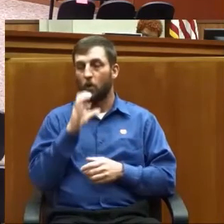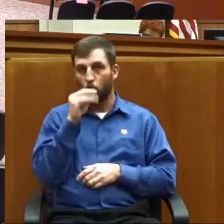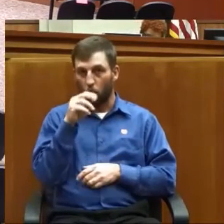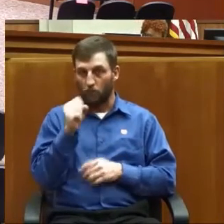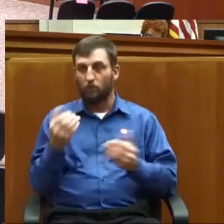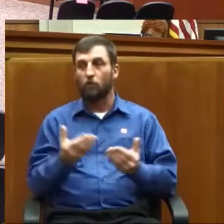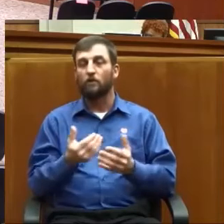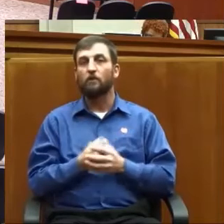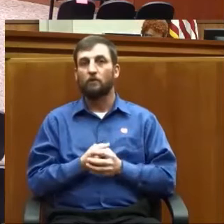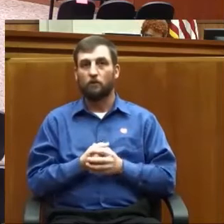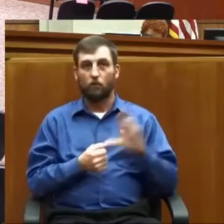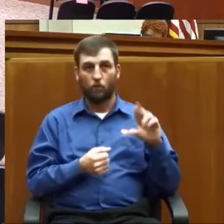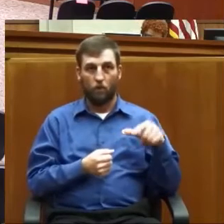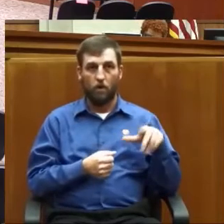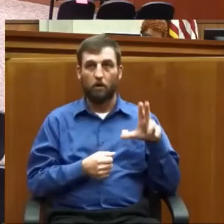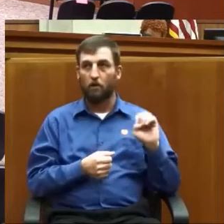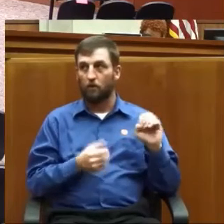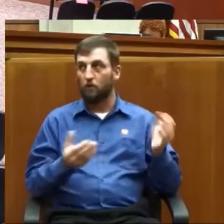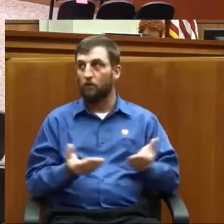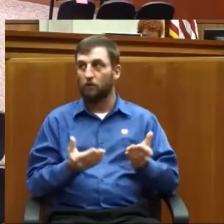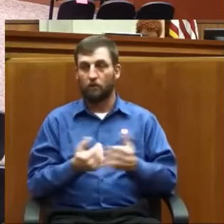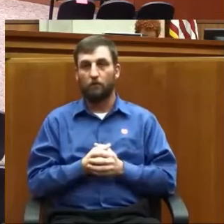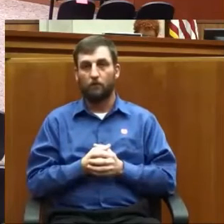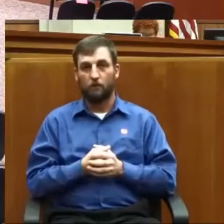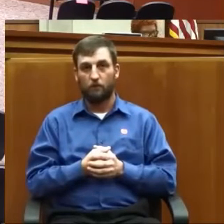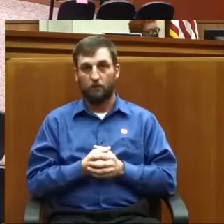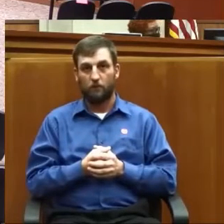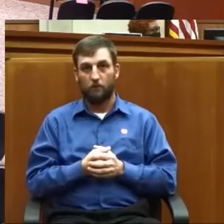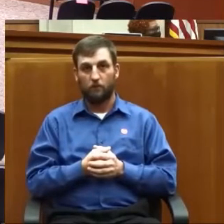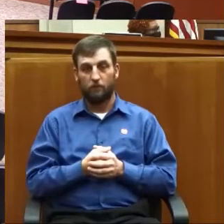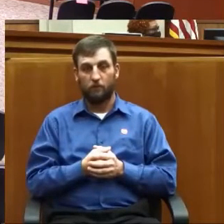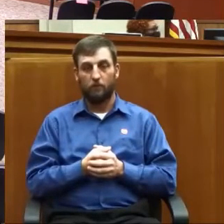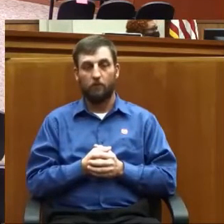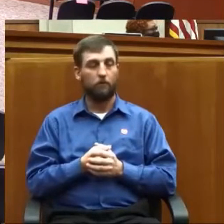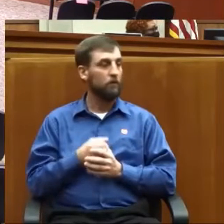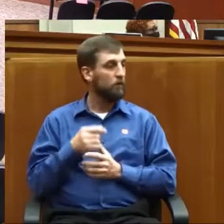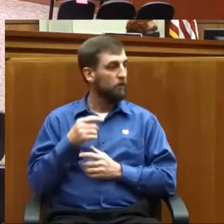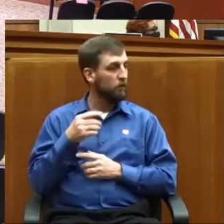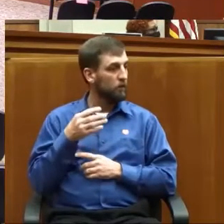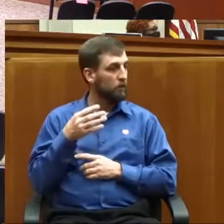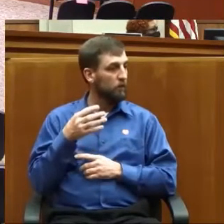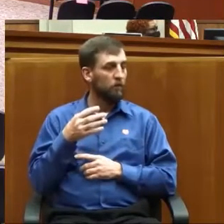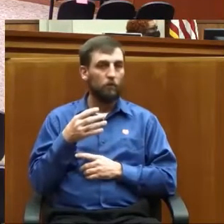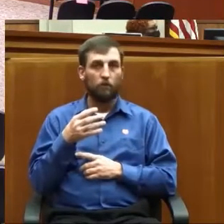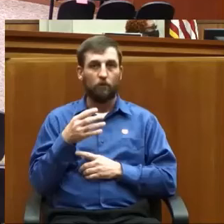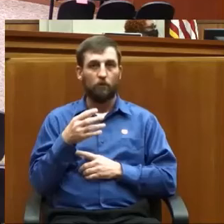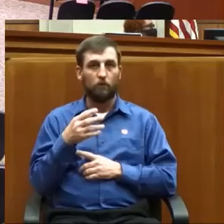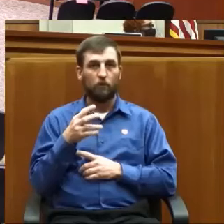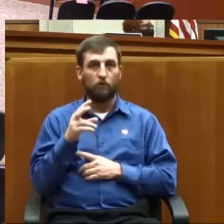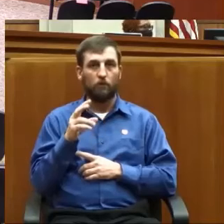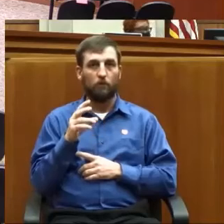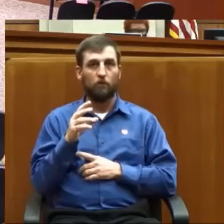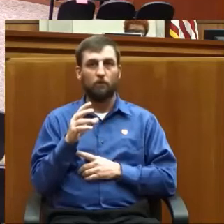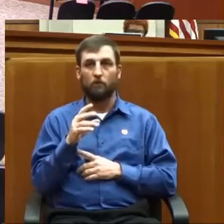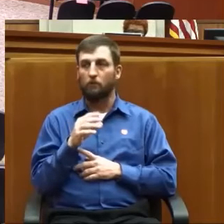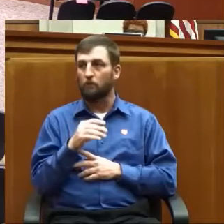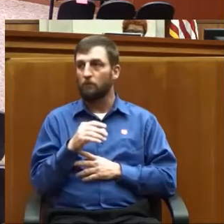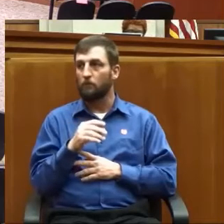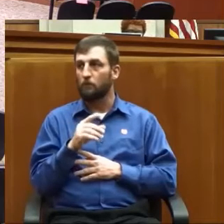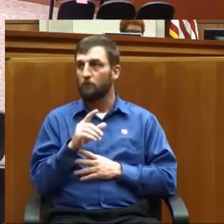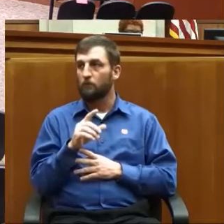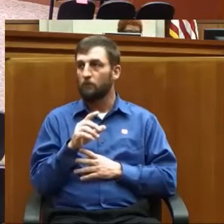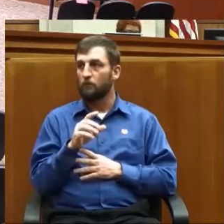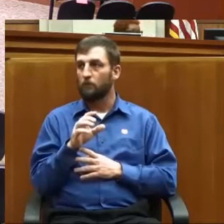Miss Orange Jones is present. Mr. Rock? Present. Mr. Rock is present. And Miss Doris Boche Not present. is not